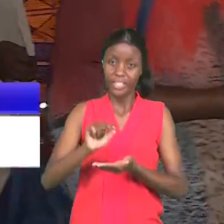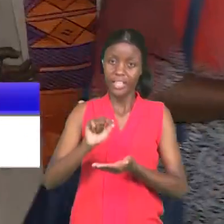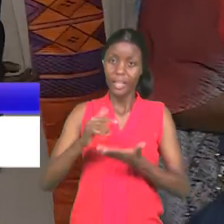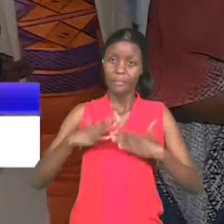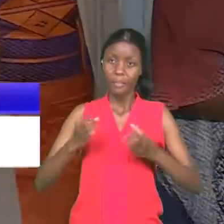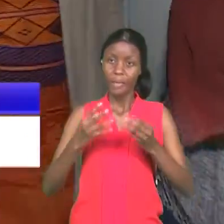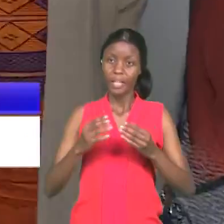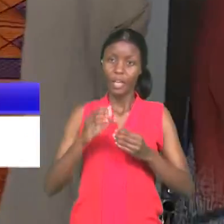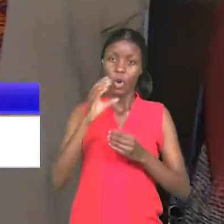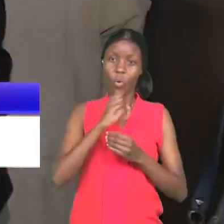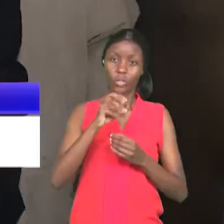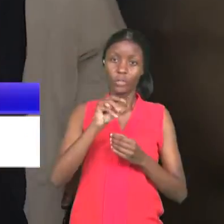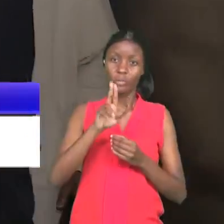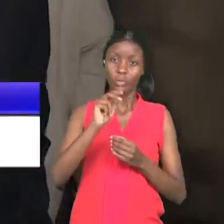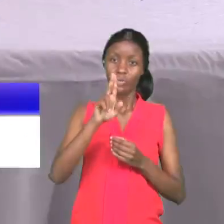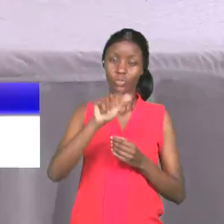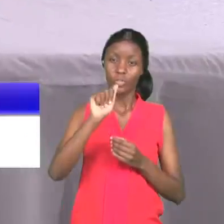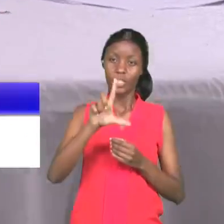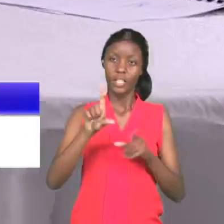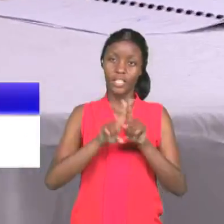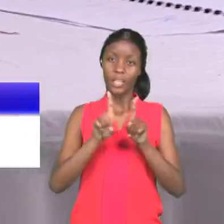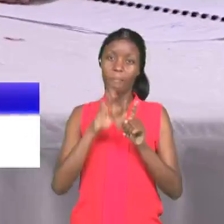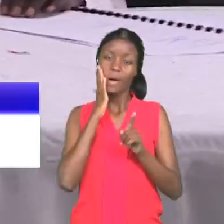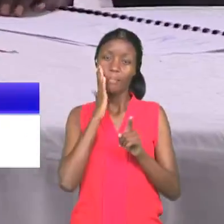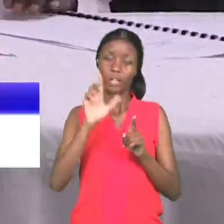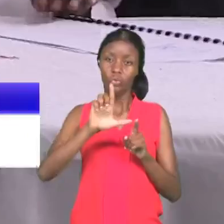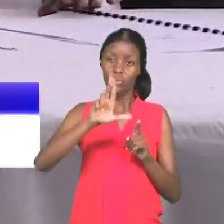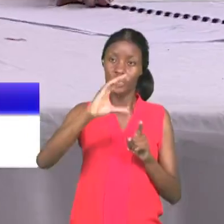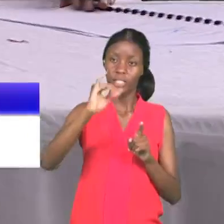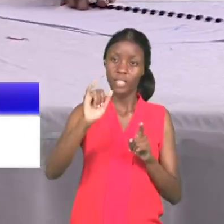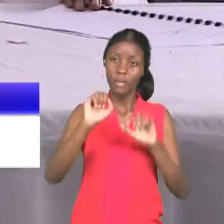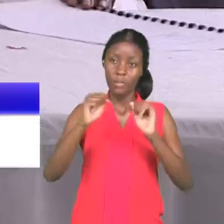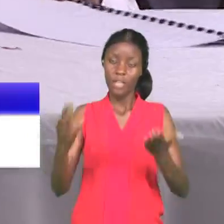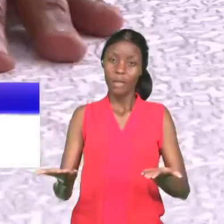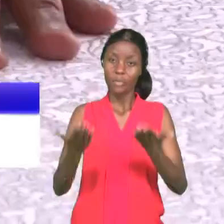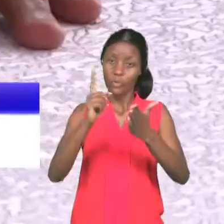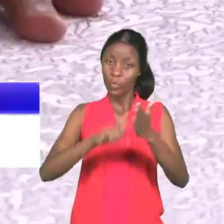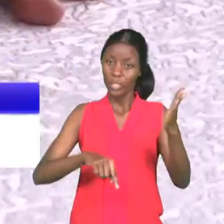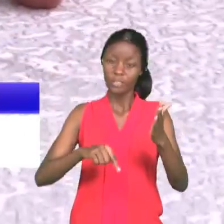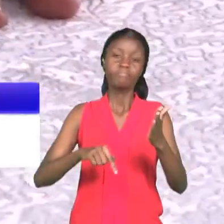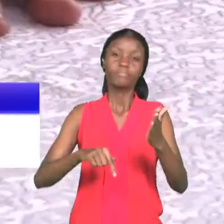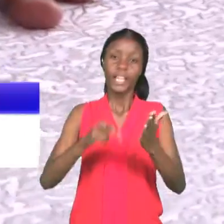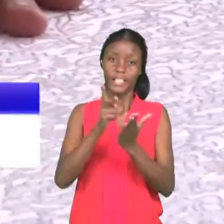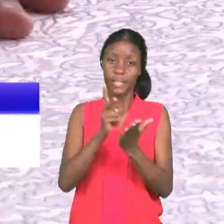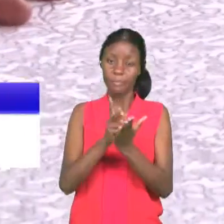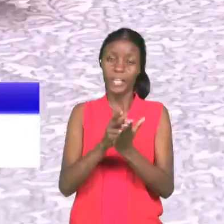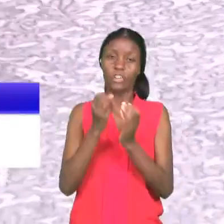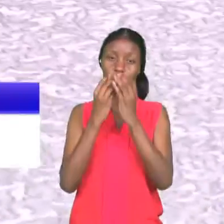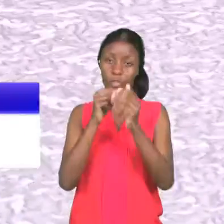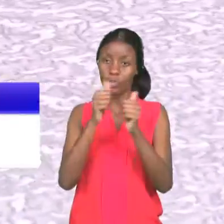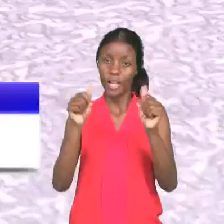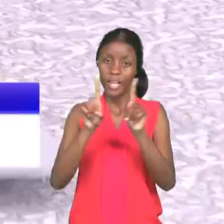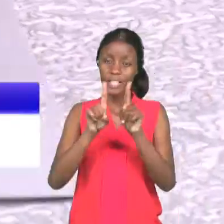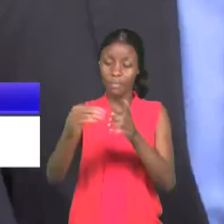in partnership with Mama Lucy Hospital, have signed a deal that will increase efficiency in record keeping and retrieval process, as well as